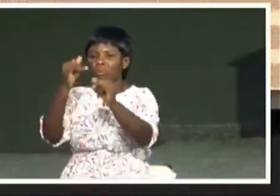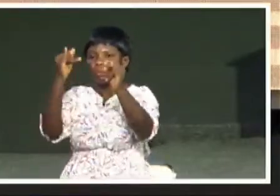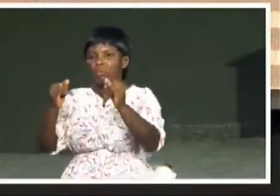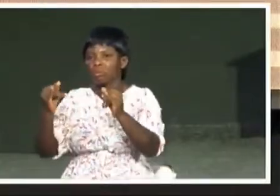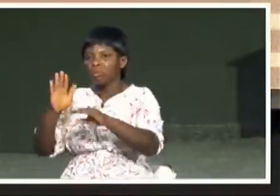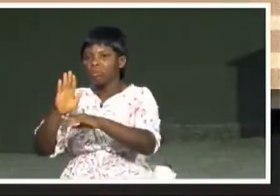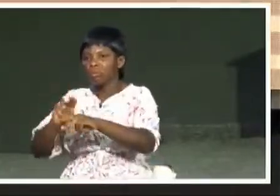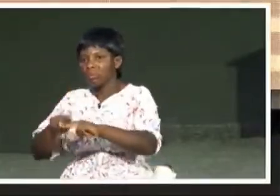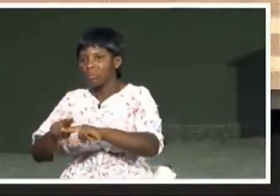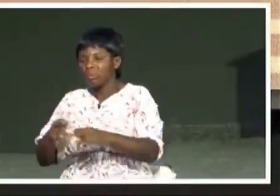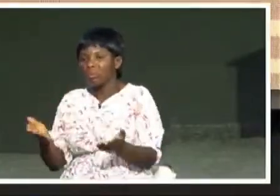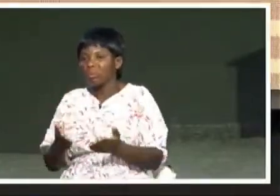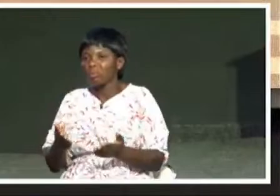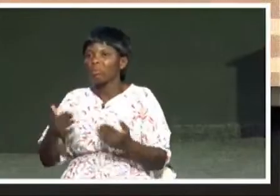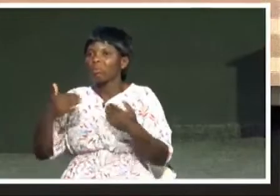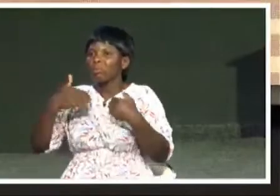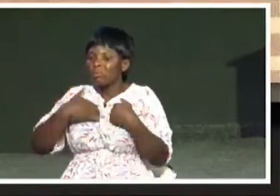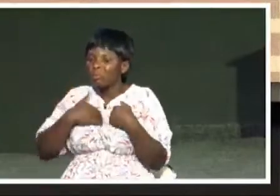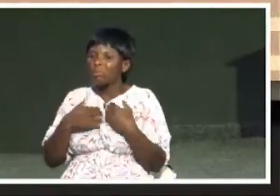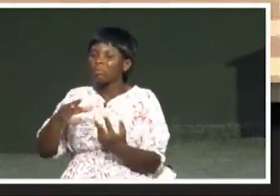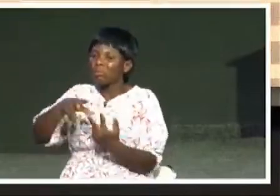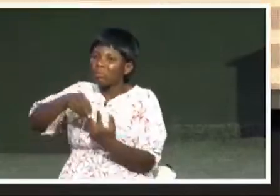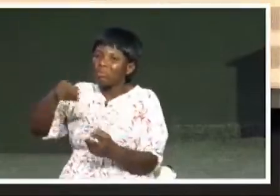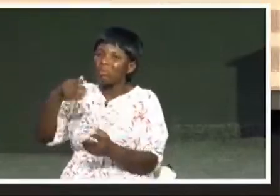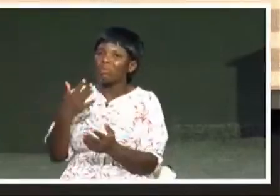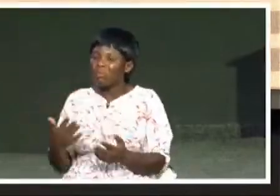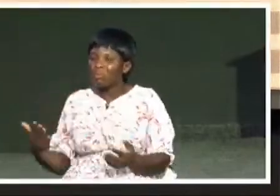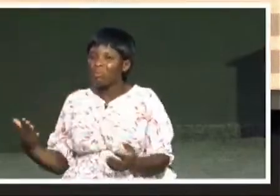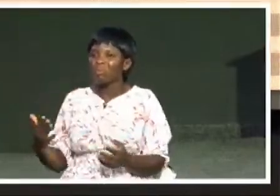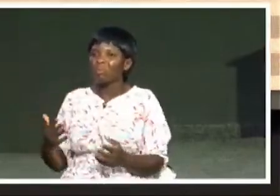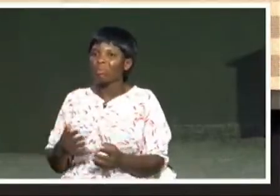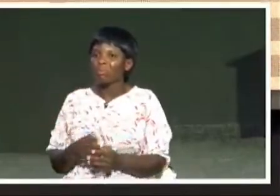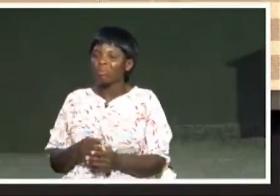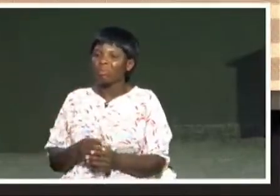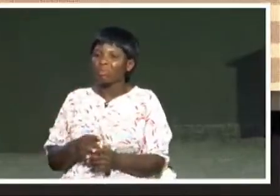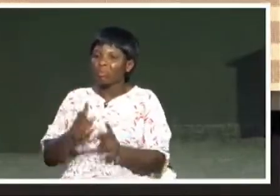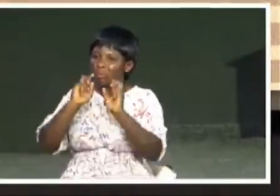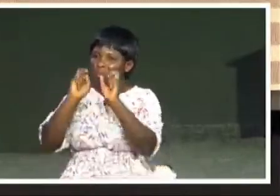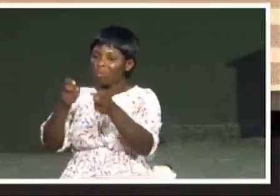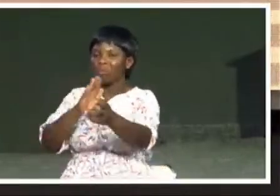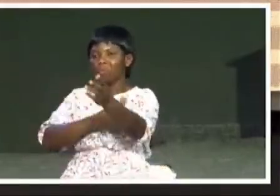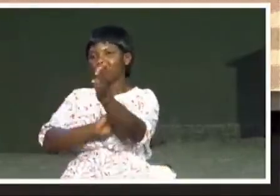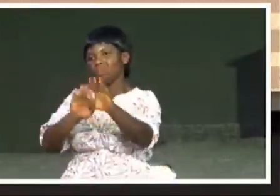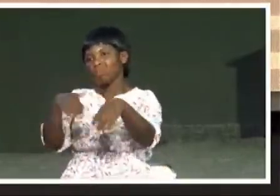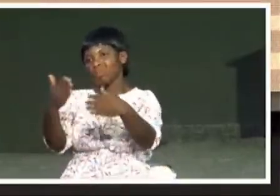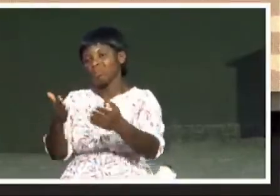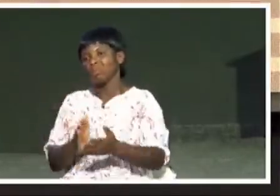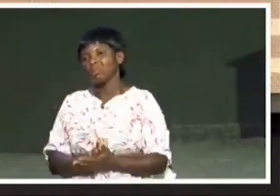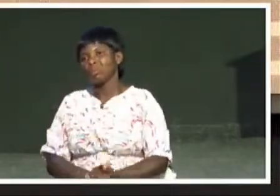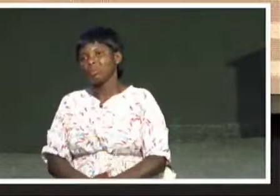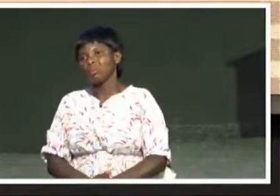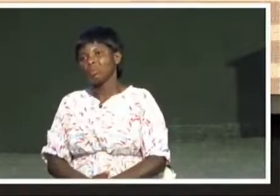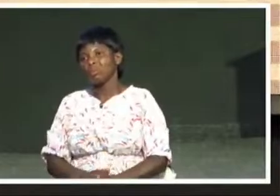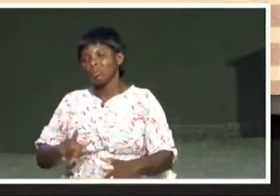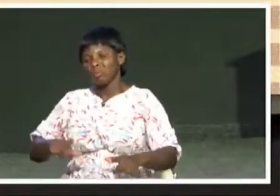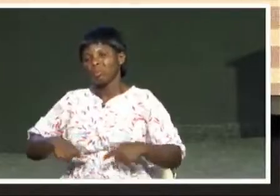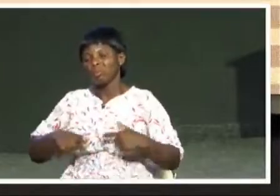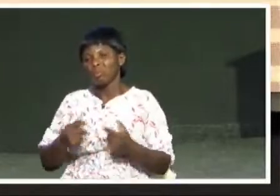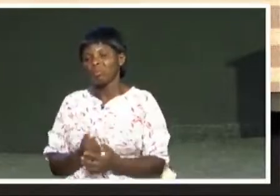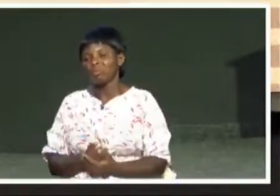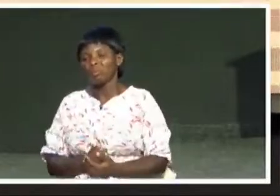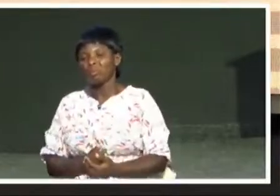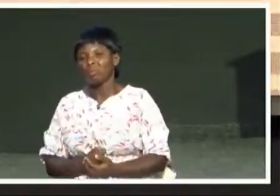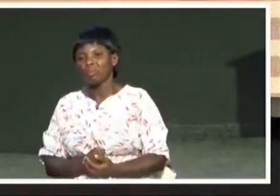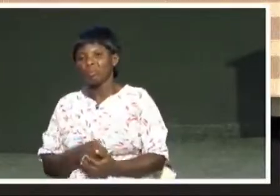times to give up what you are for what you might become. Take a case of the lady I met